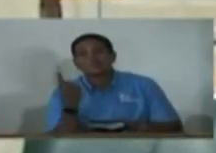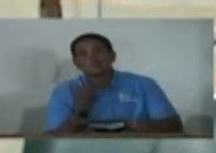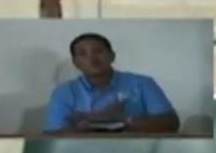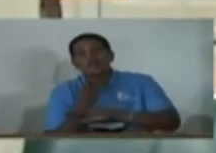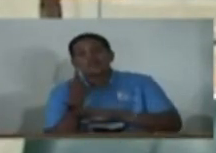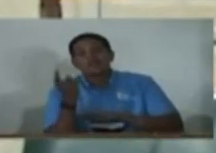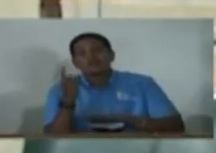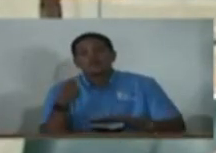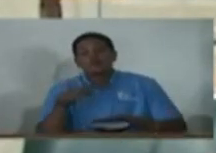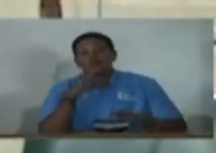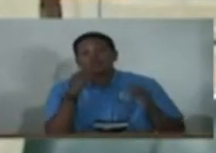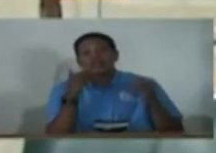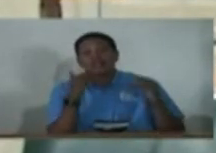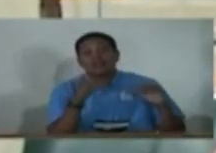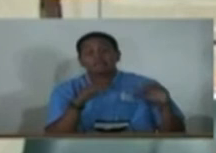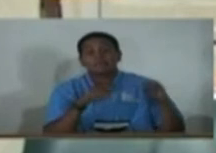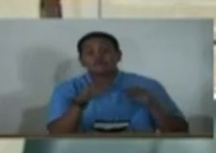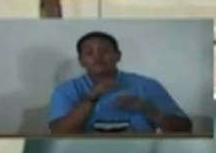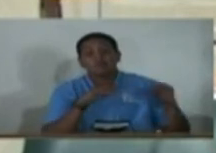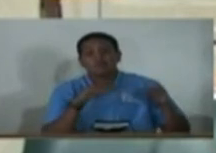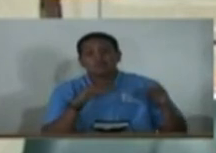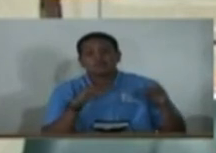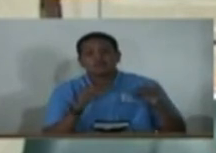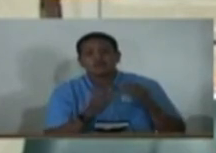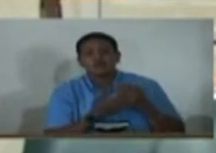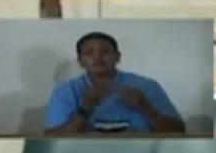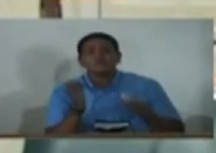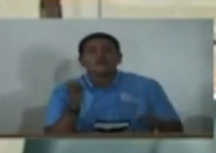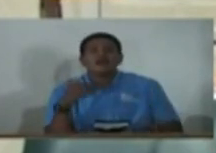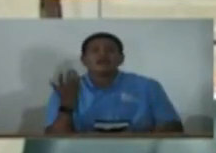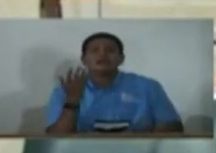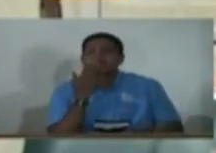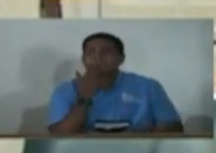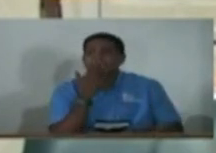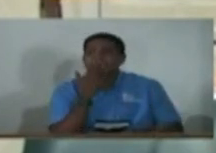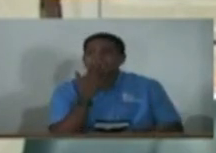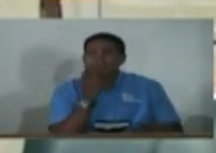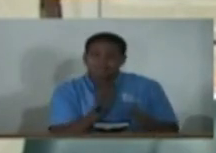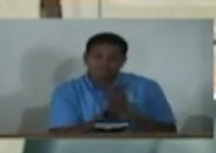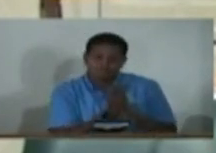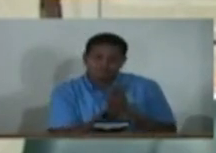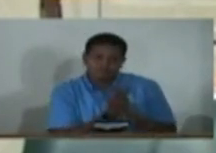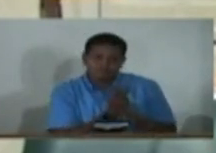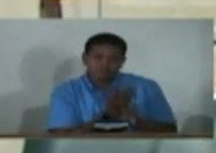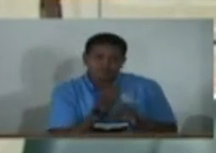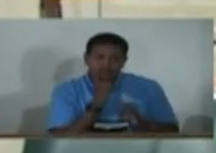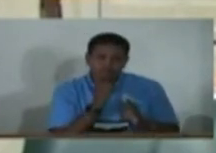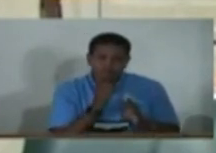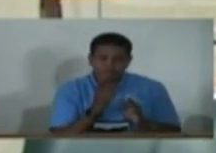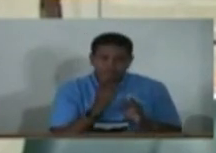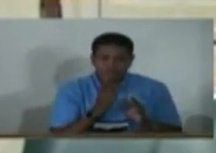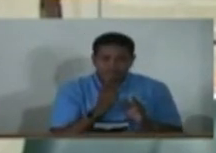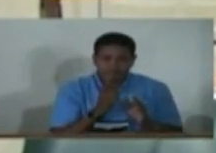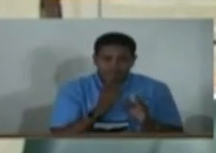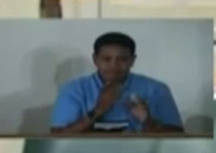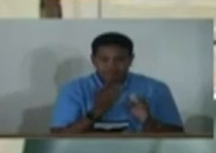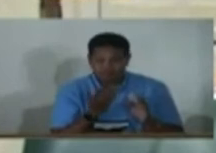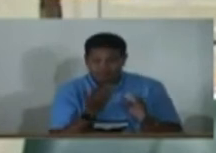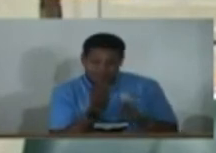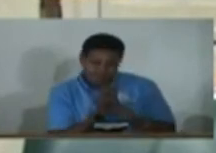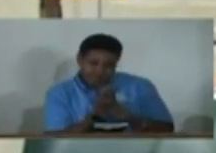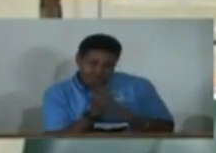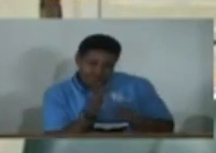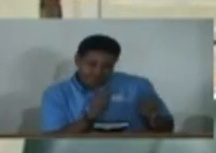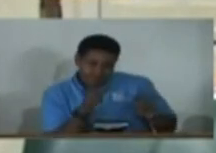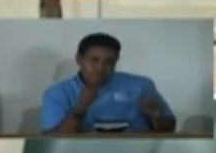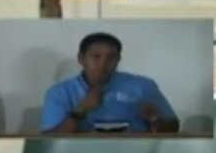where we limit the movement, almost as a kind of precautionary compensatory measure, so that